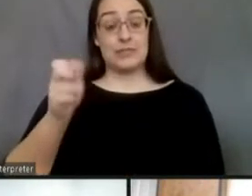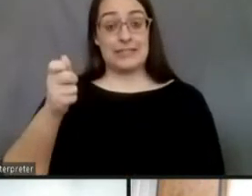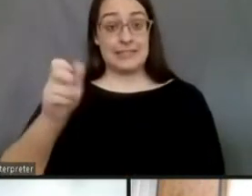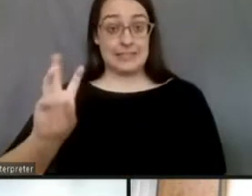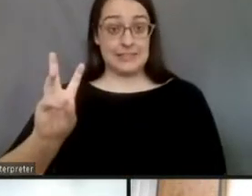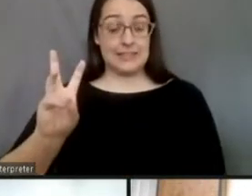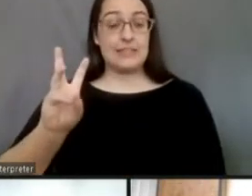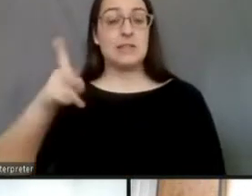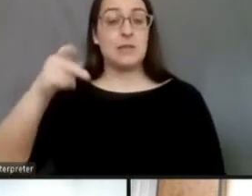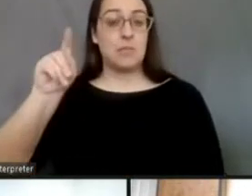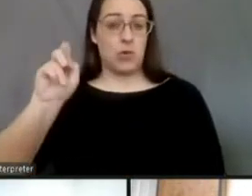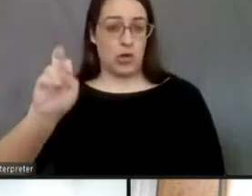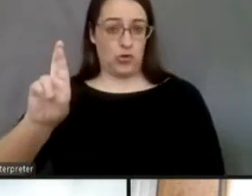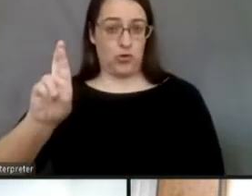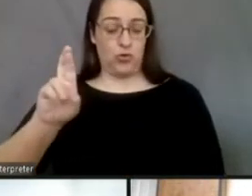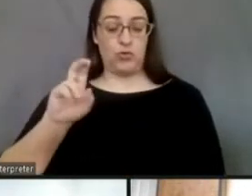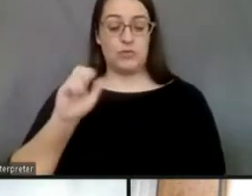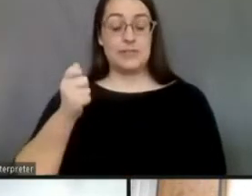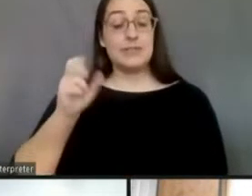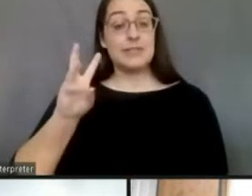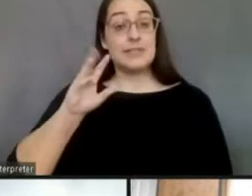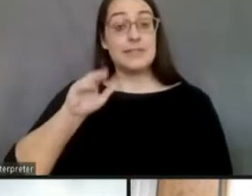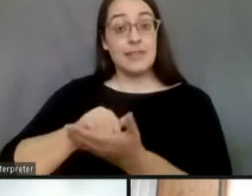17,216 cases in Potter County, and